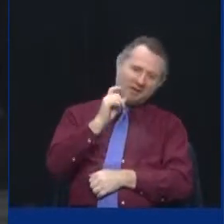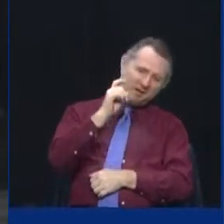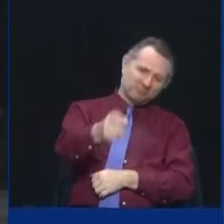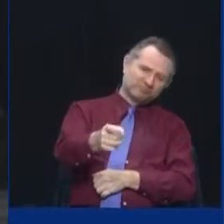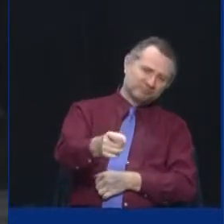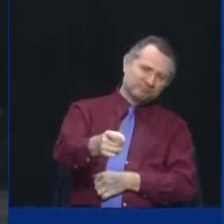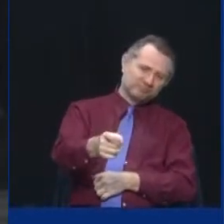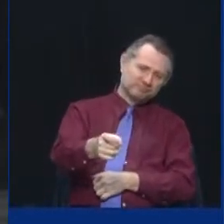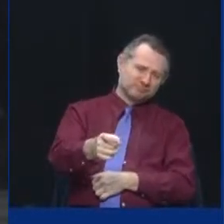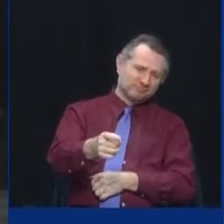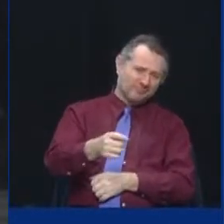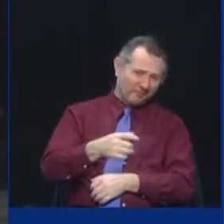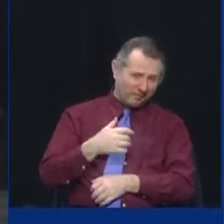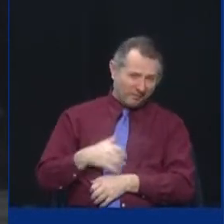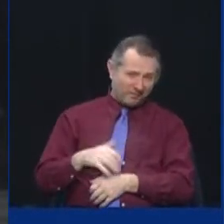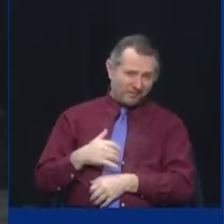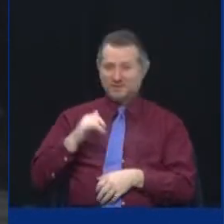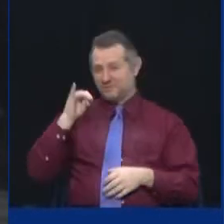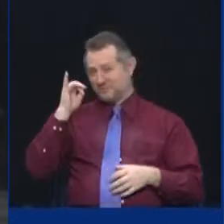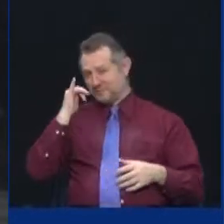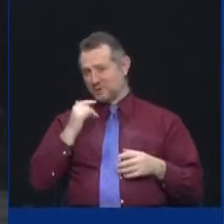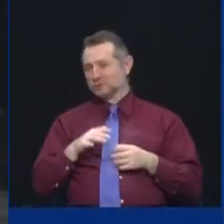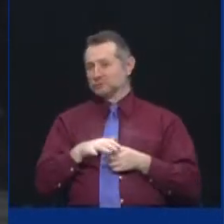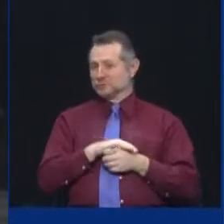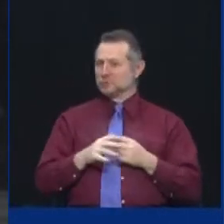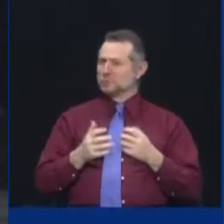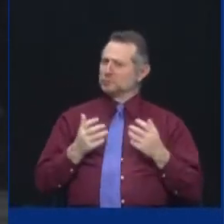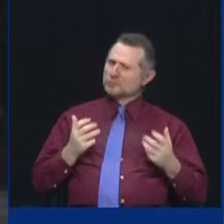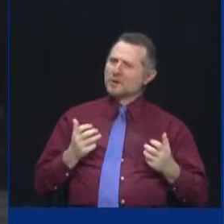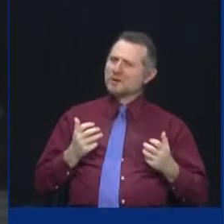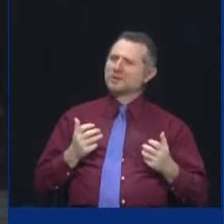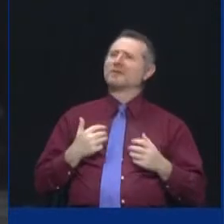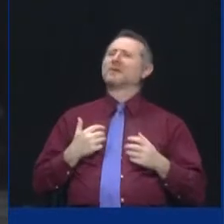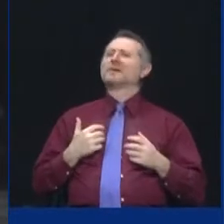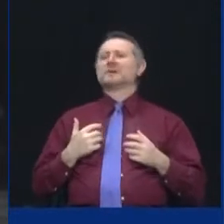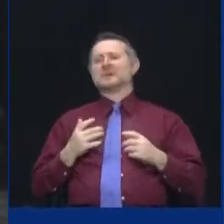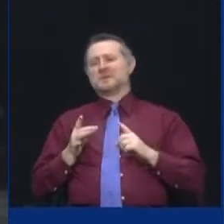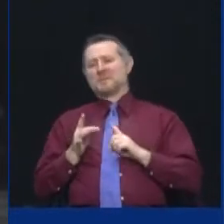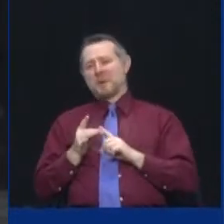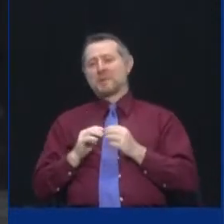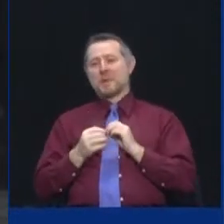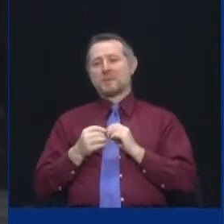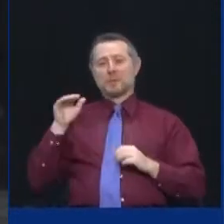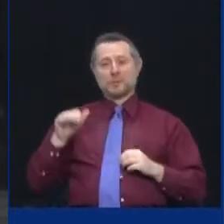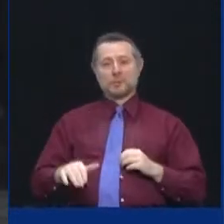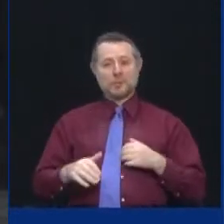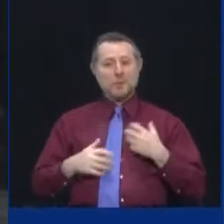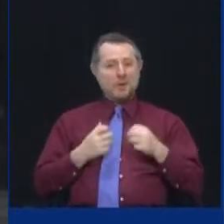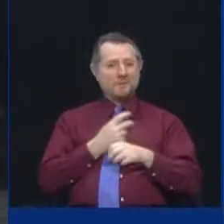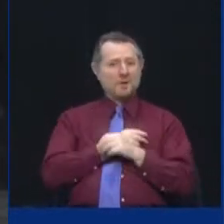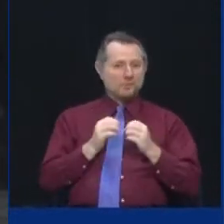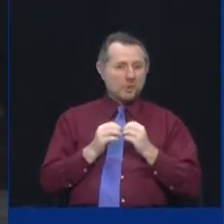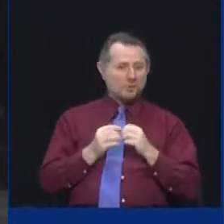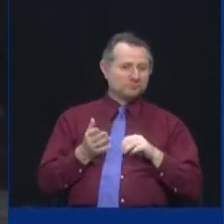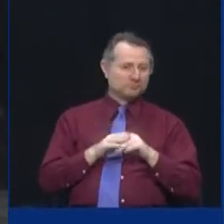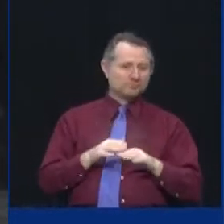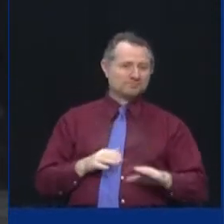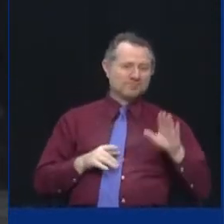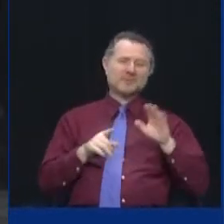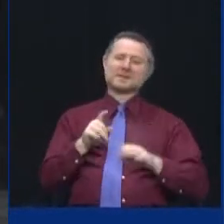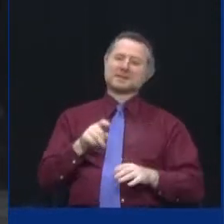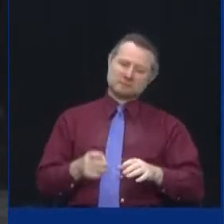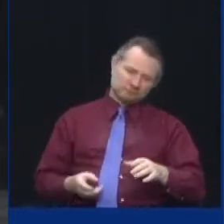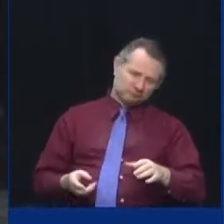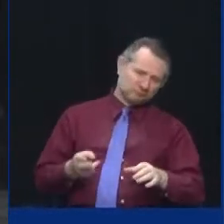is really going to recover, we need as many people as possible to jump on the bus and get